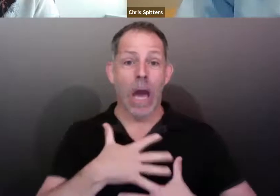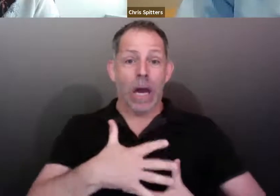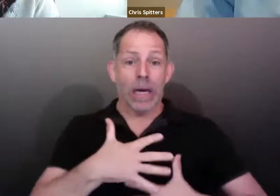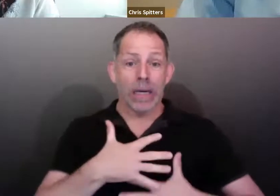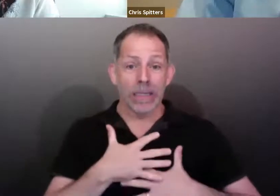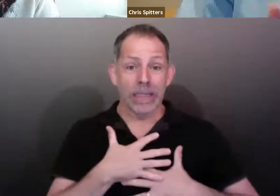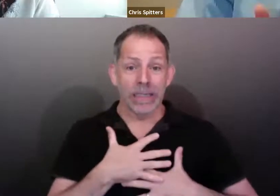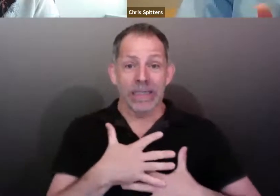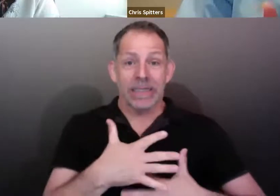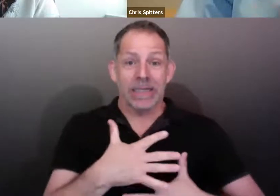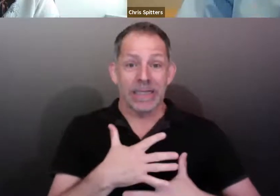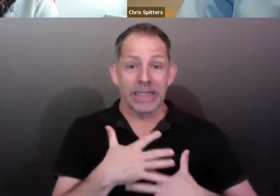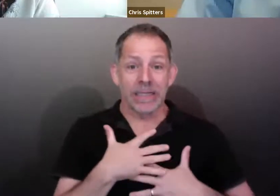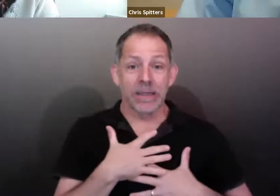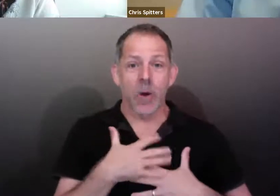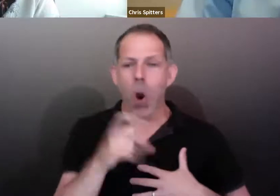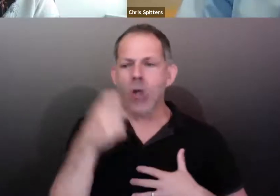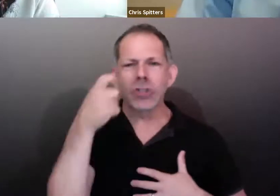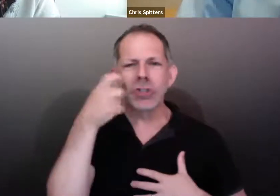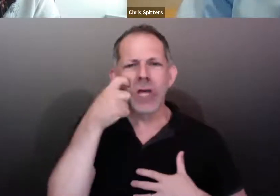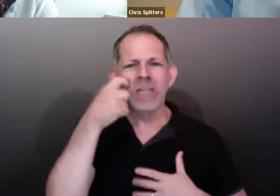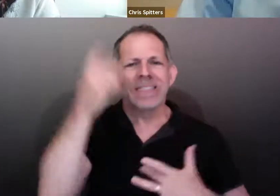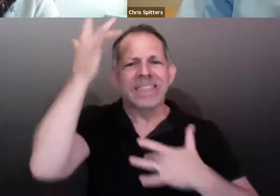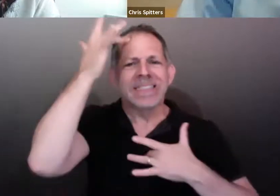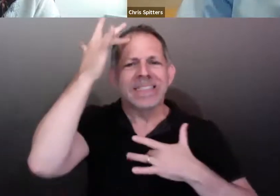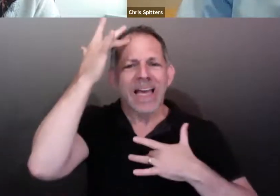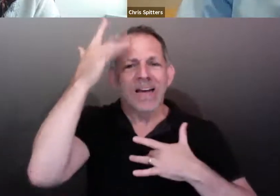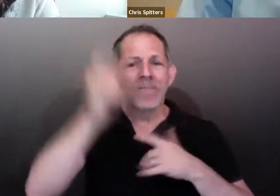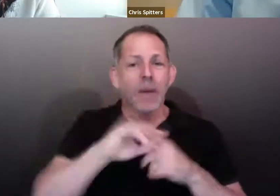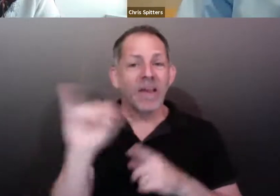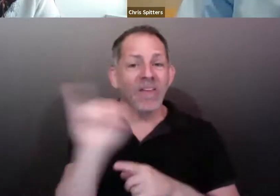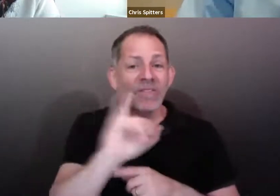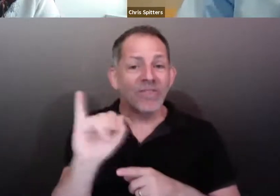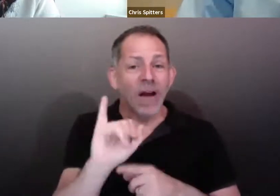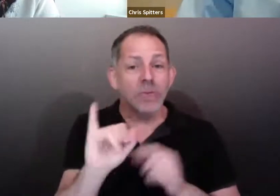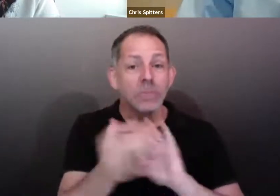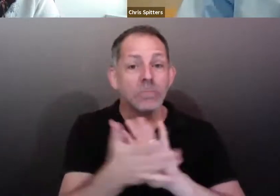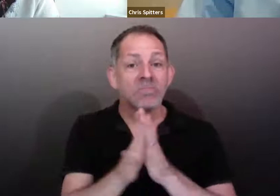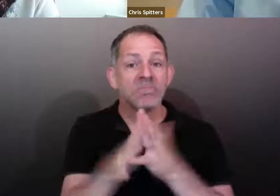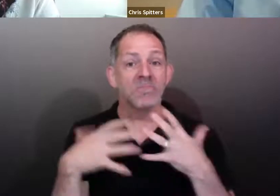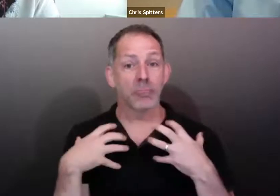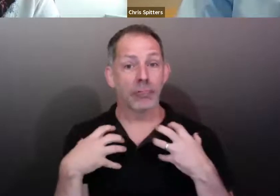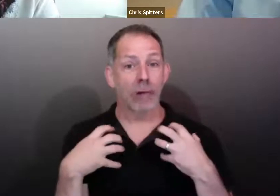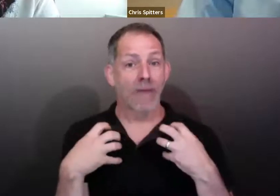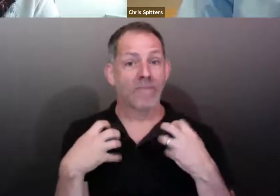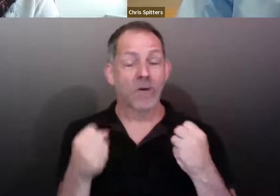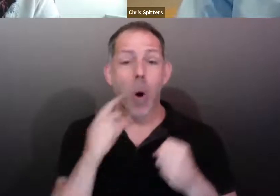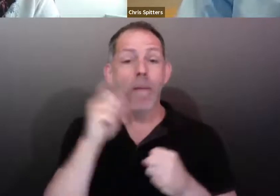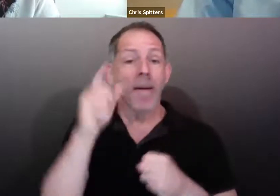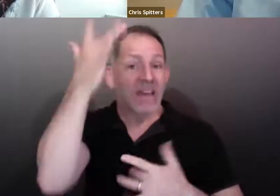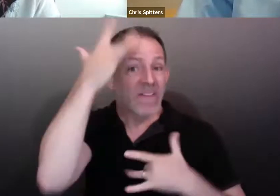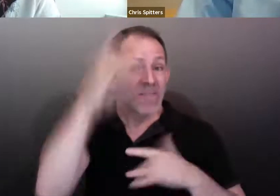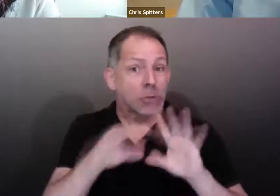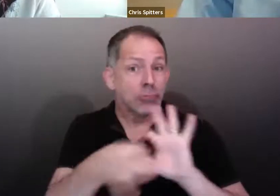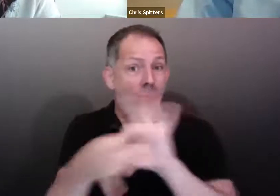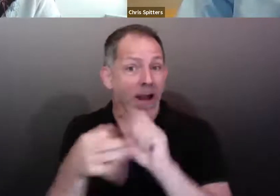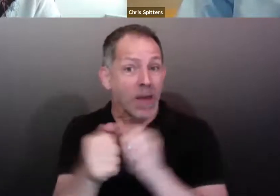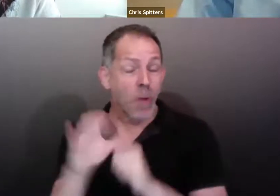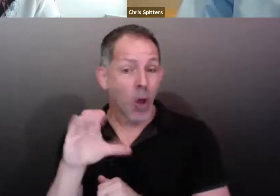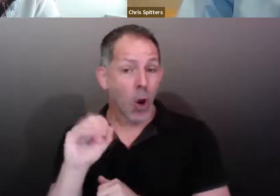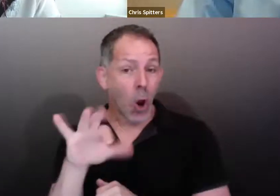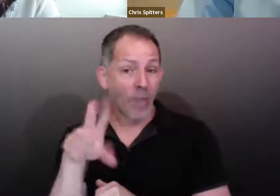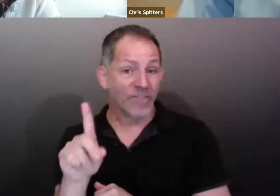lung infection, including COVID-19. Those are the folks that we really urge to stay inside and